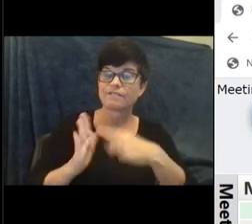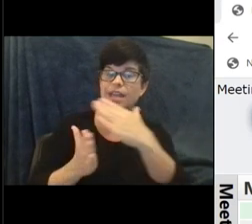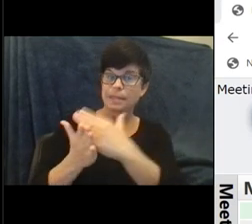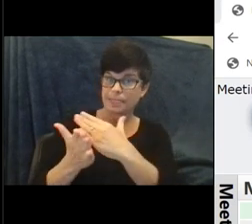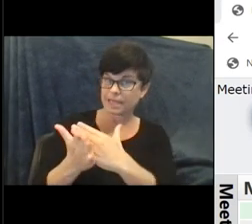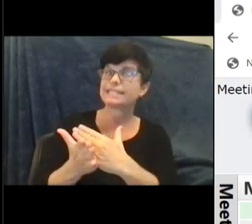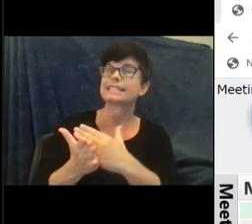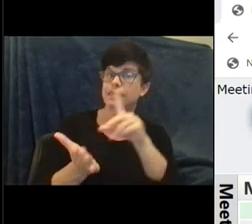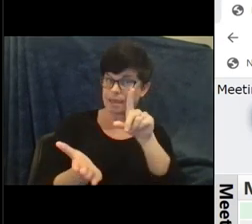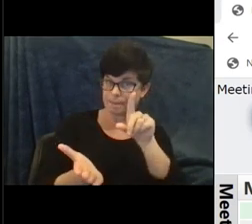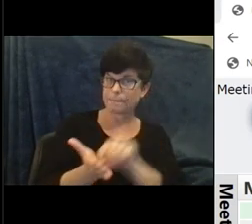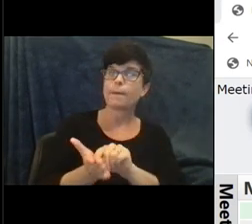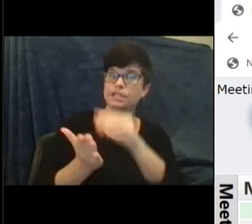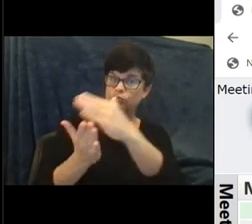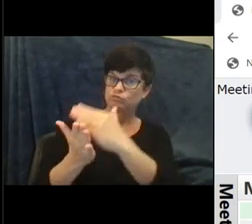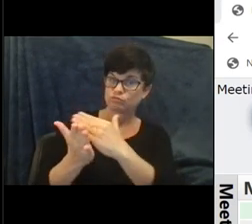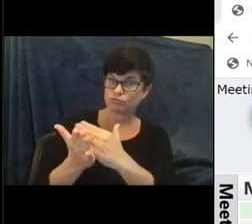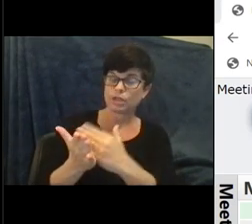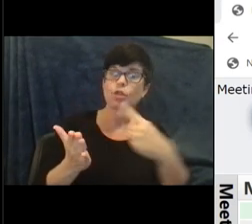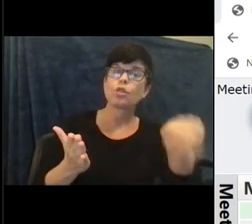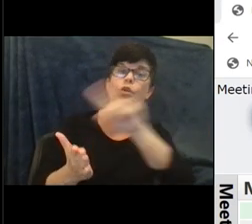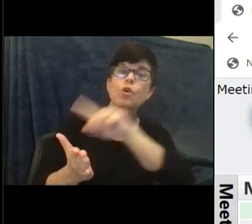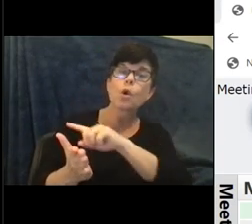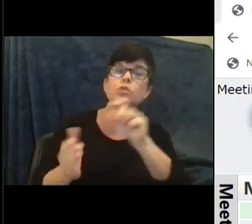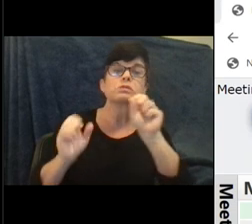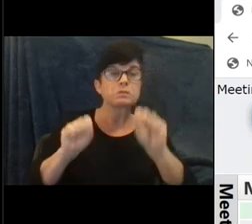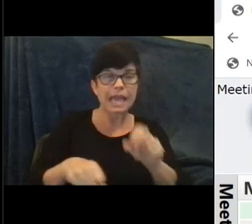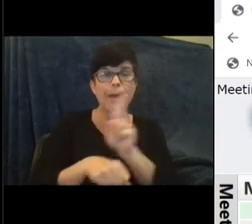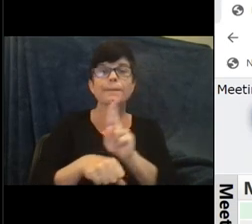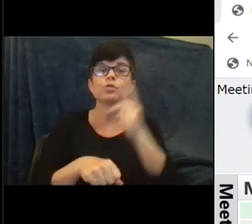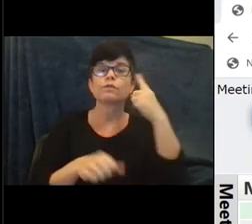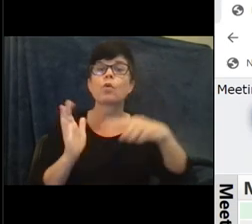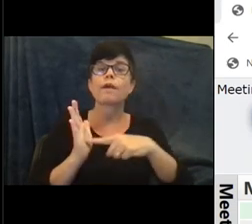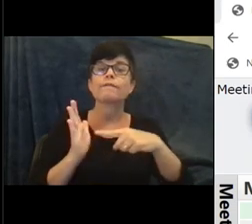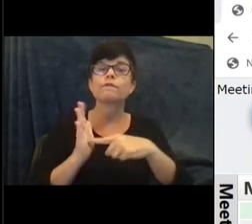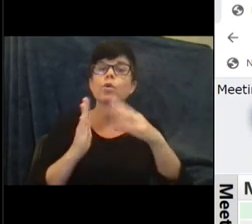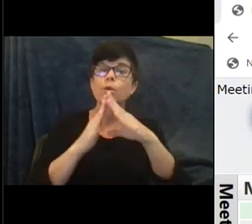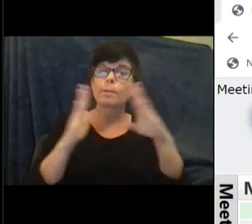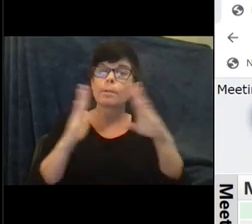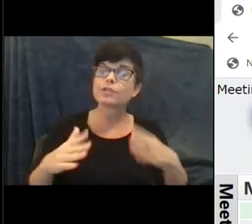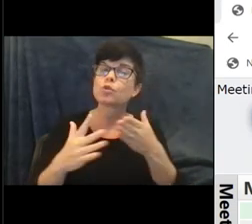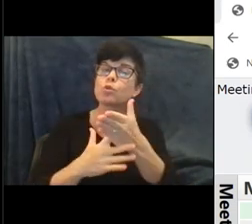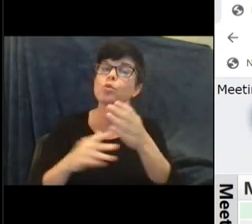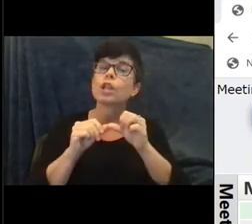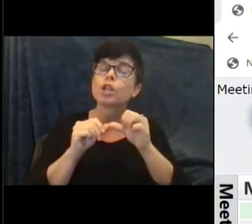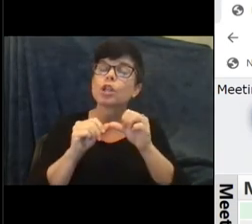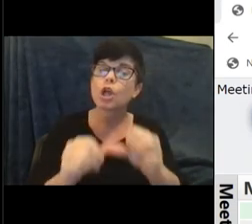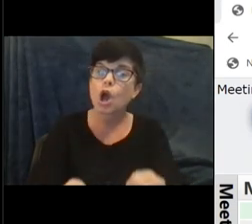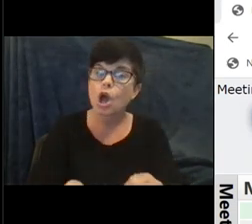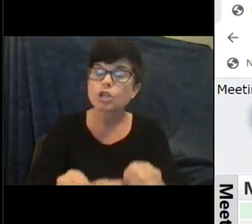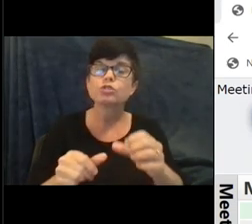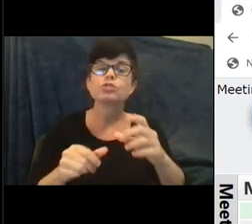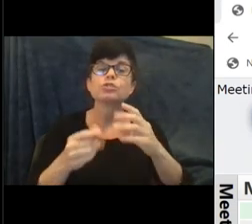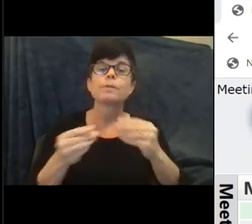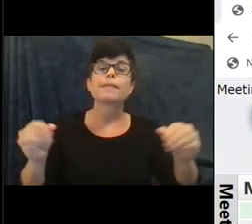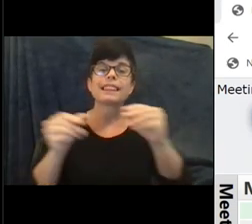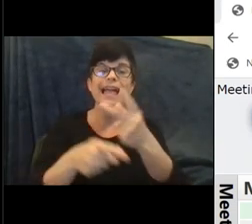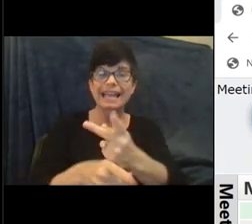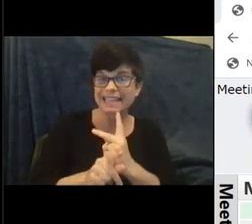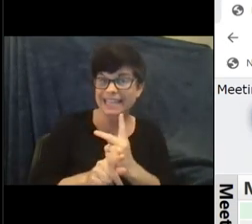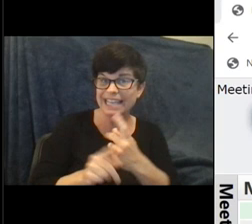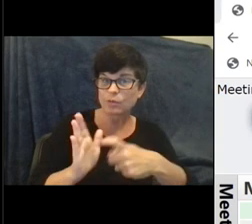published, it says that those properties may be used for affordable housing through long-term land leases requiring the development and maintenance